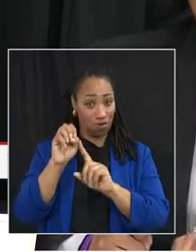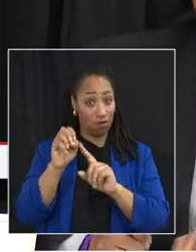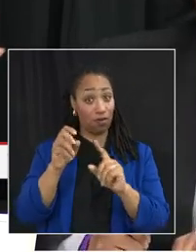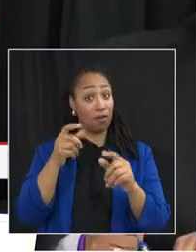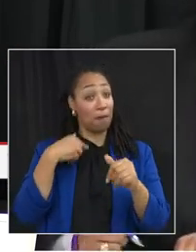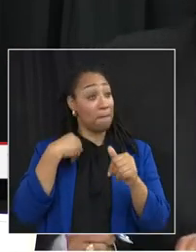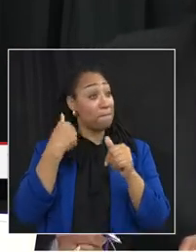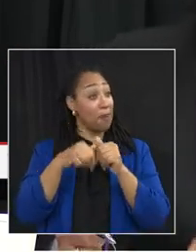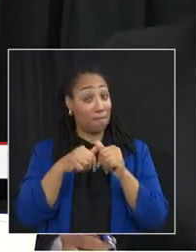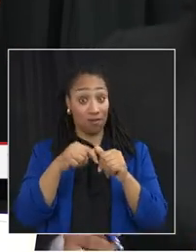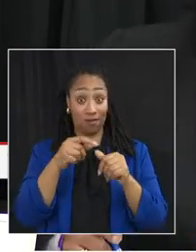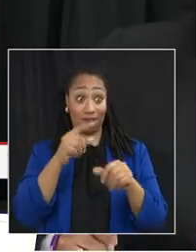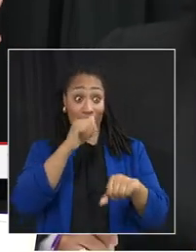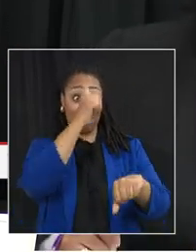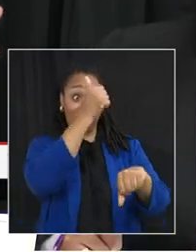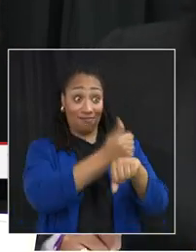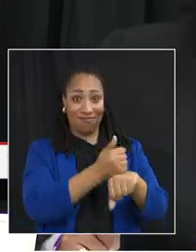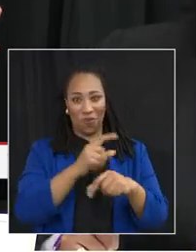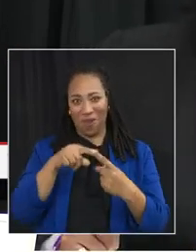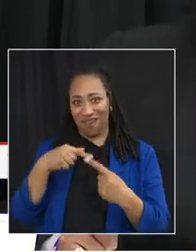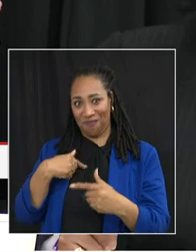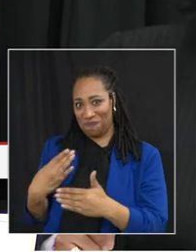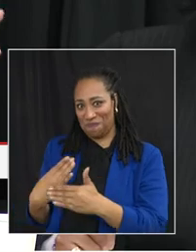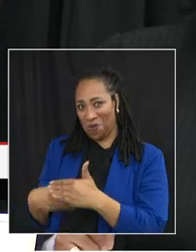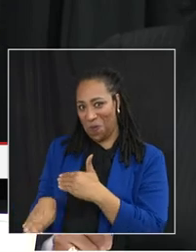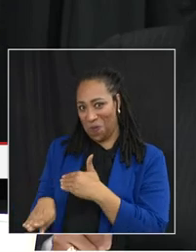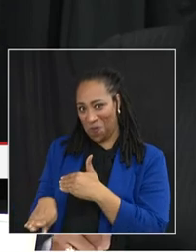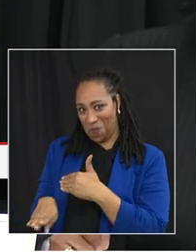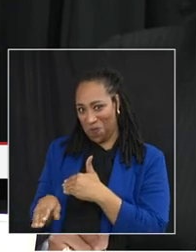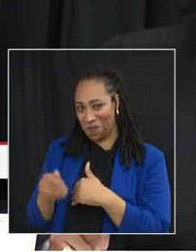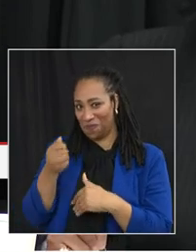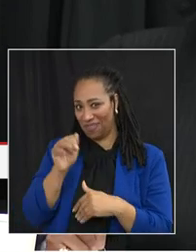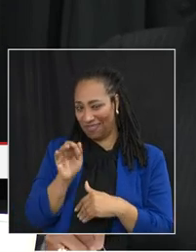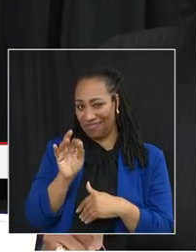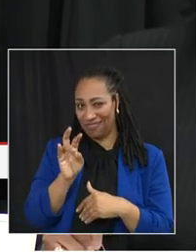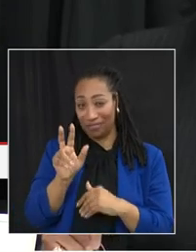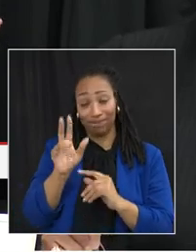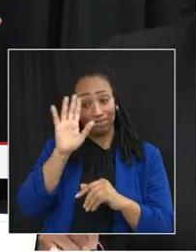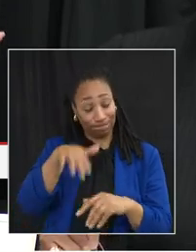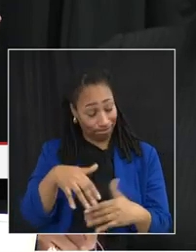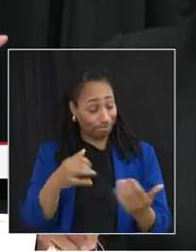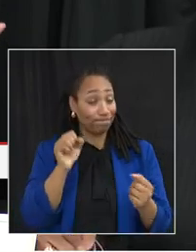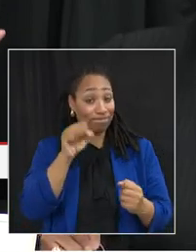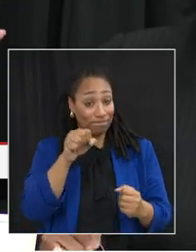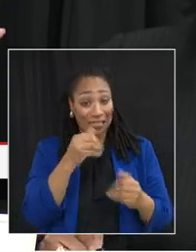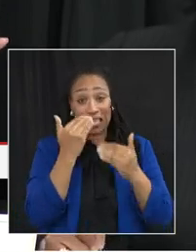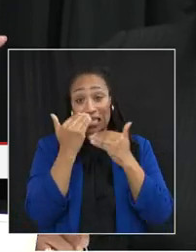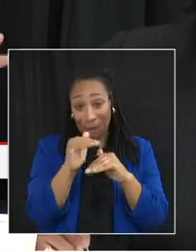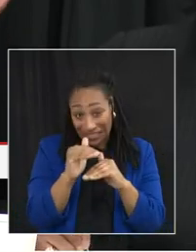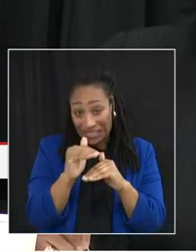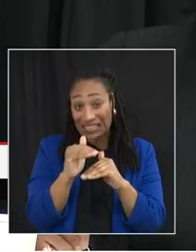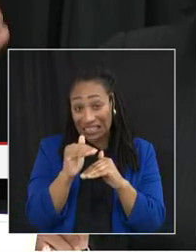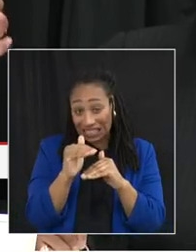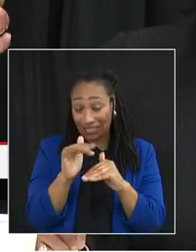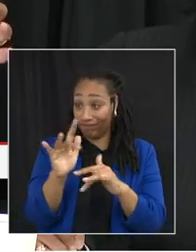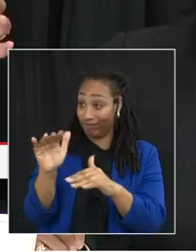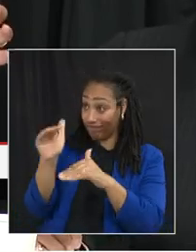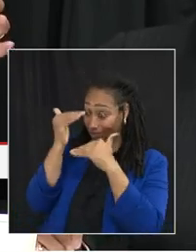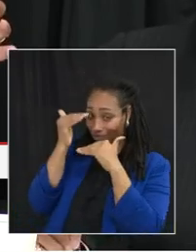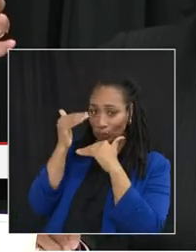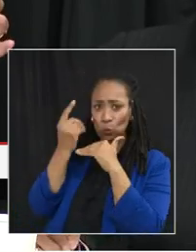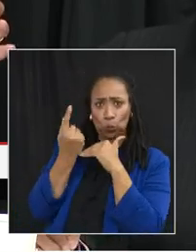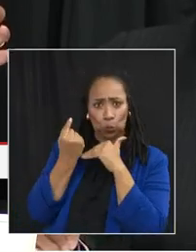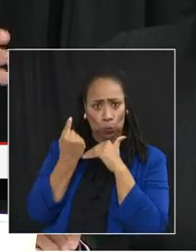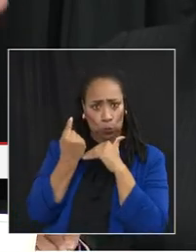this city. The only way that we're ever going to not have to ever answer that question again is to become the